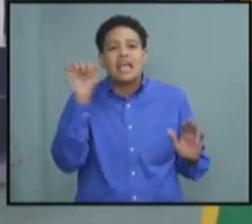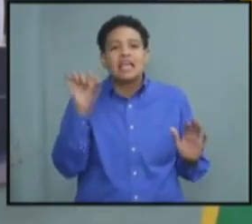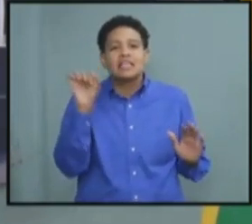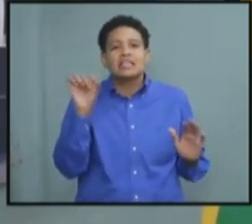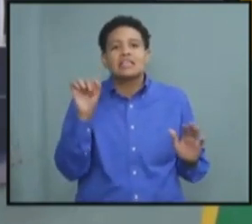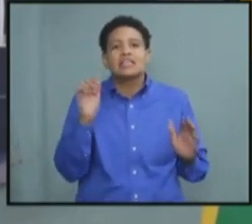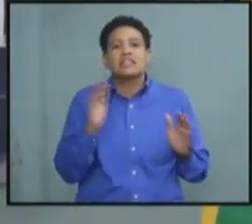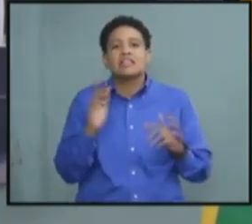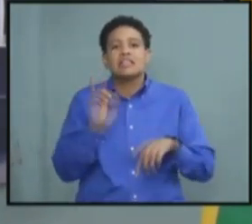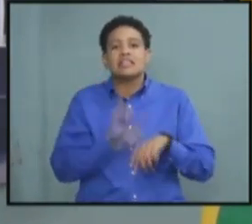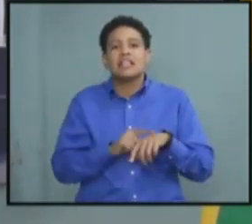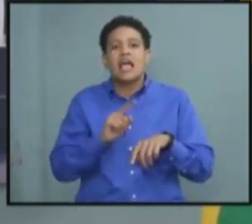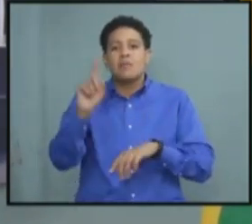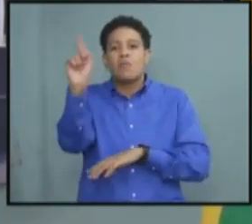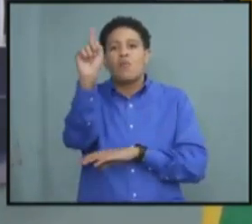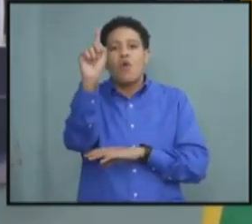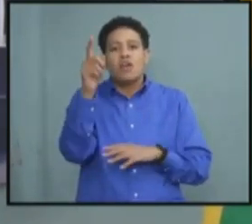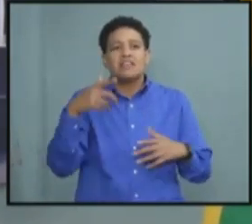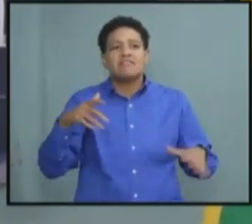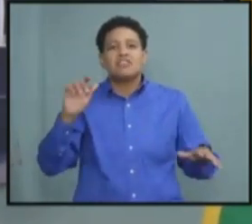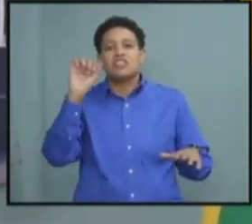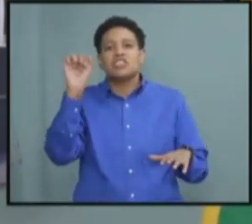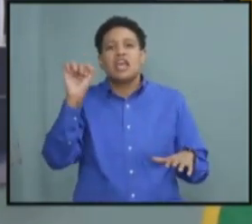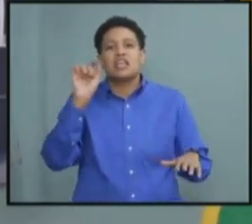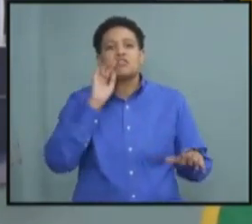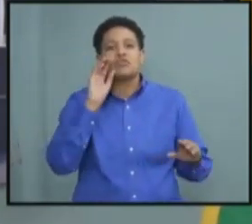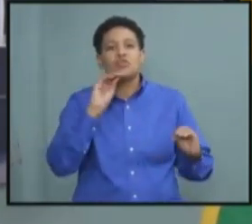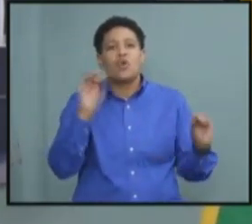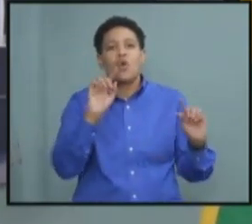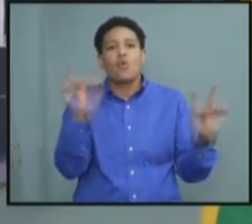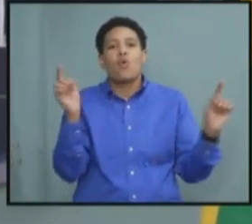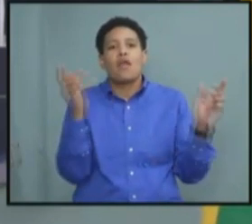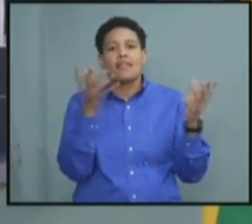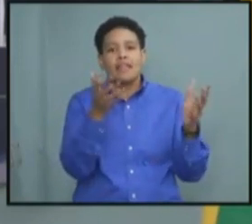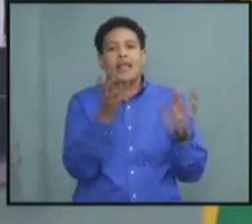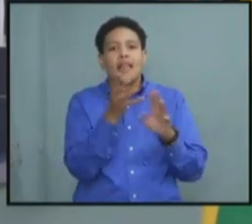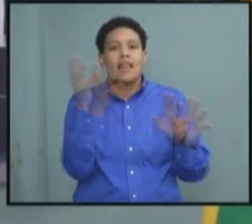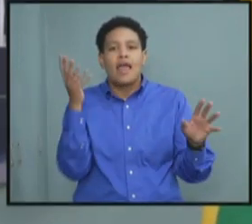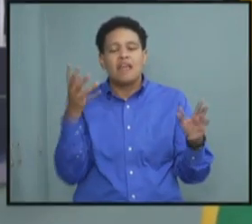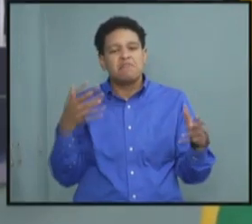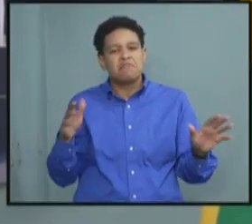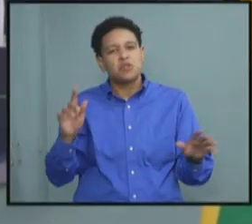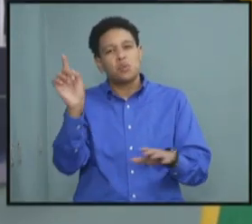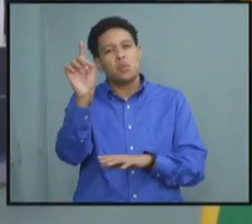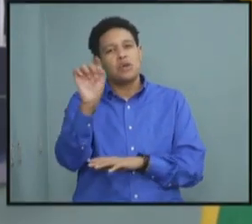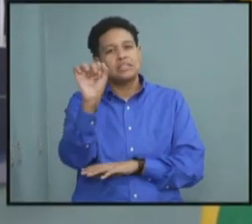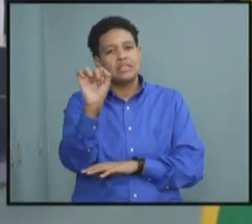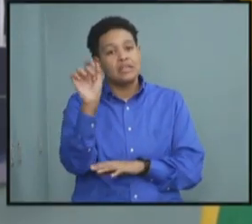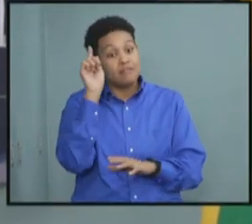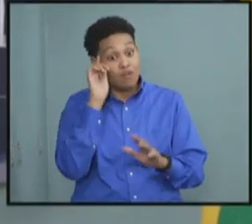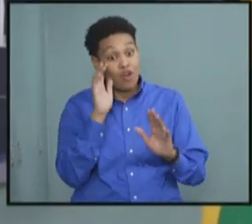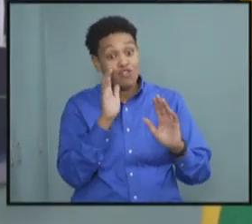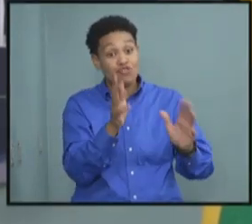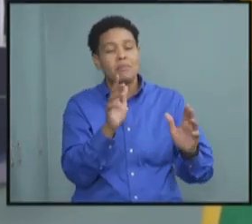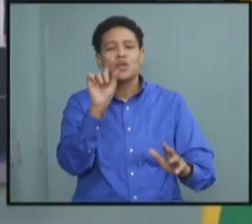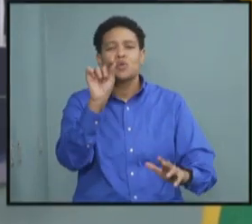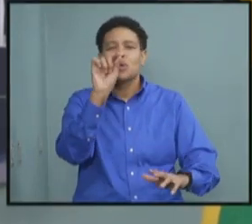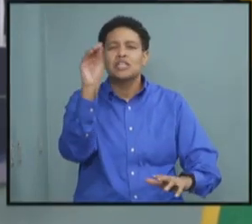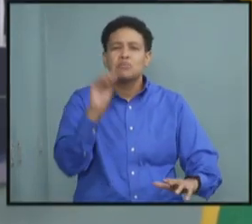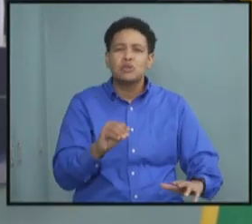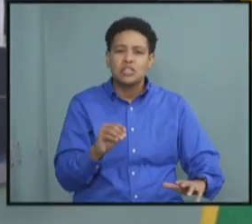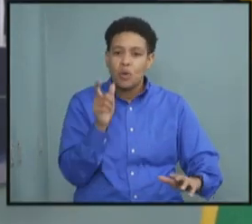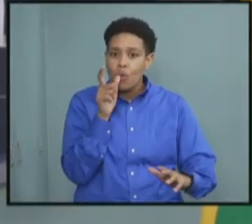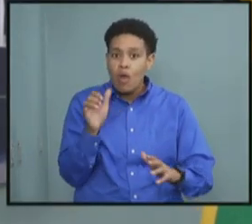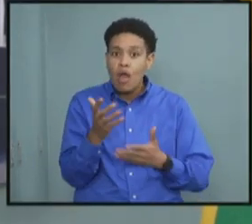By about 1 p.m. on Saturday, there was no one in the line. For the remaining 20%,